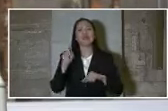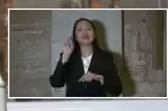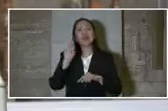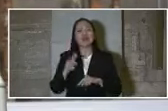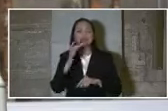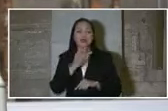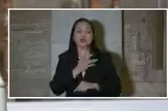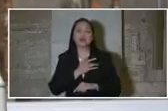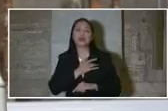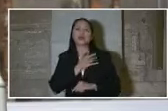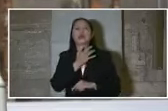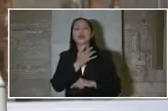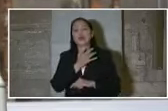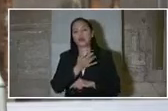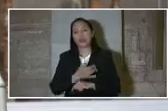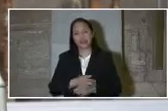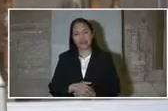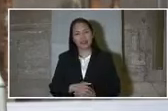nararamdaman.